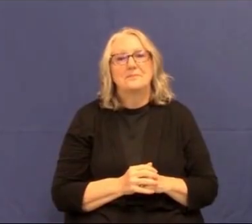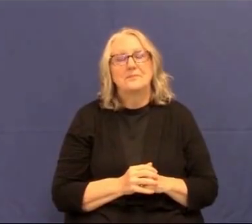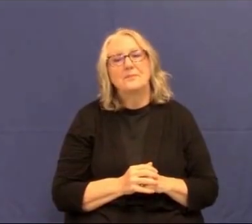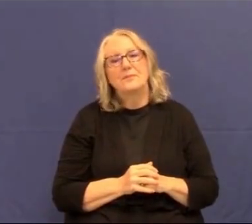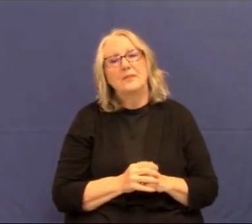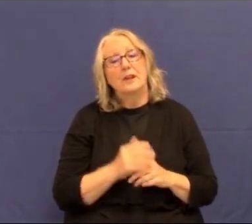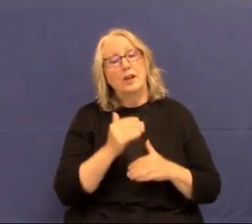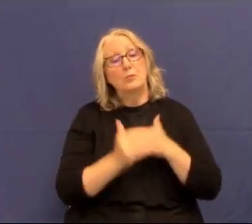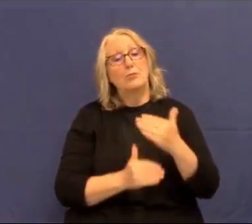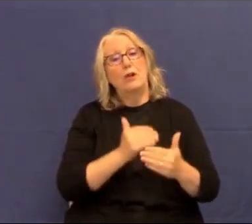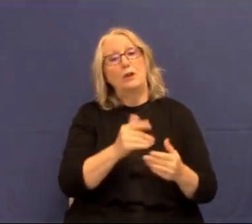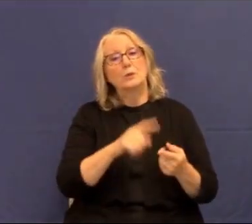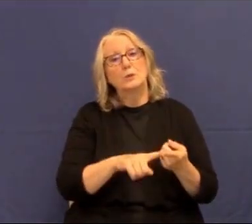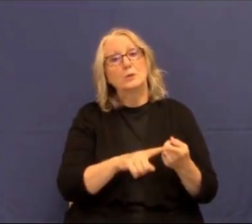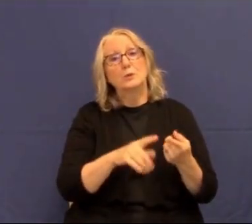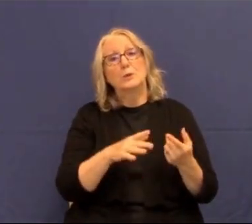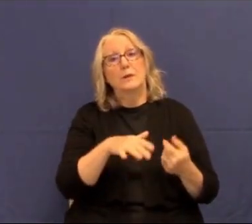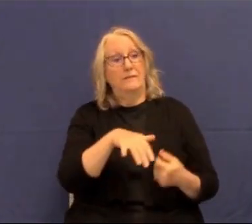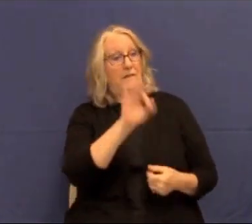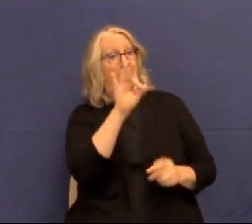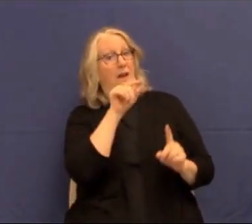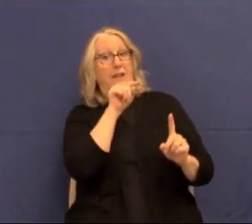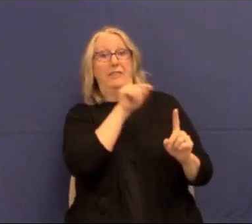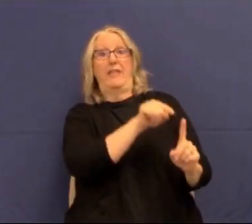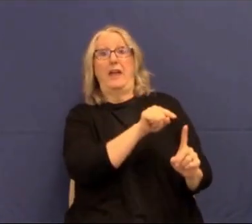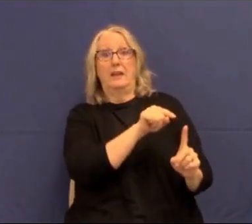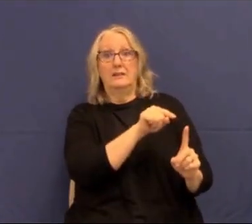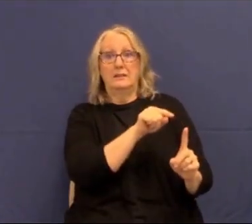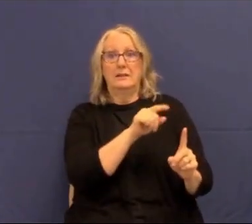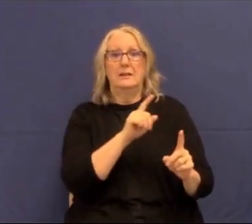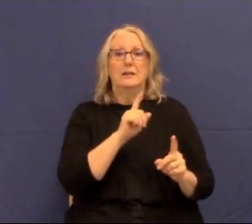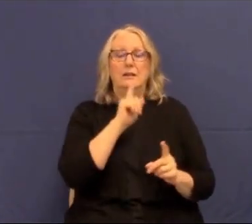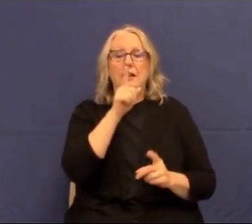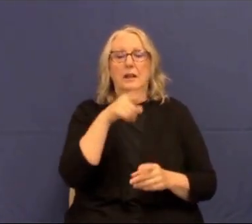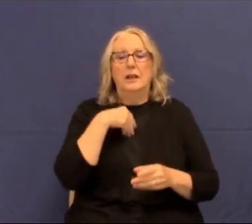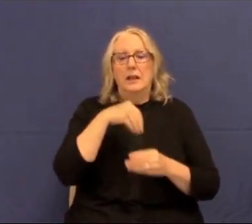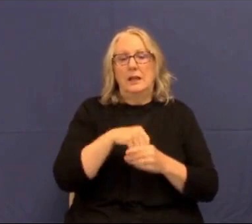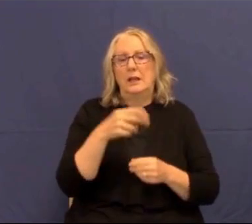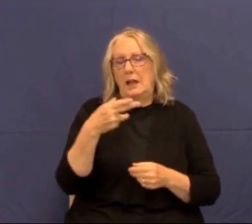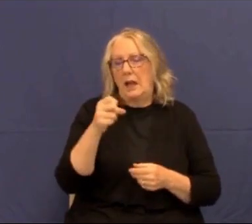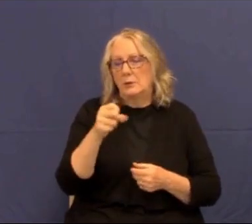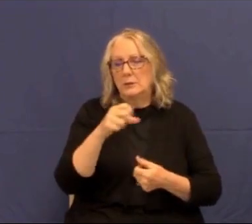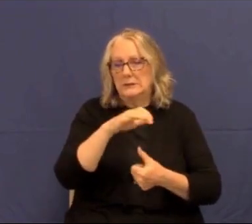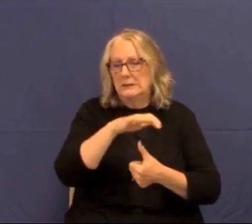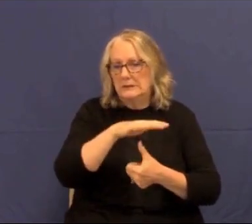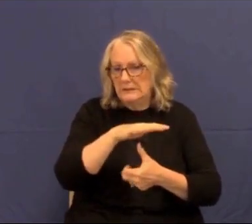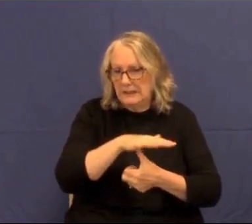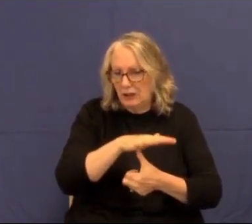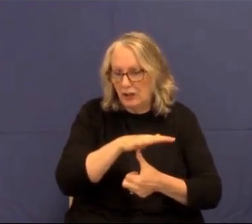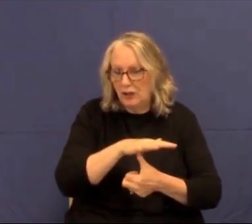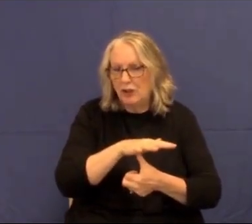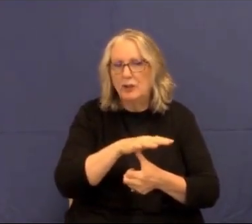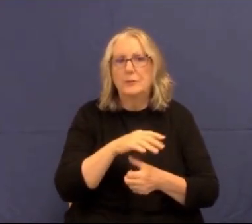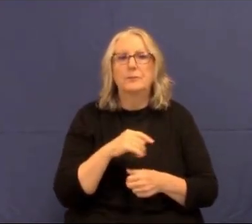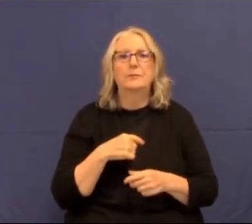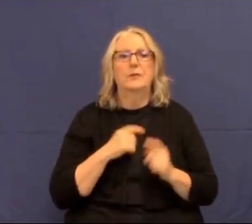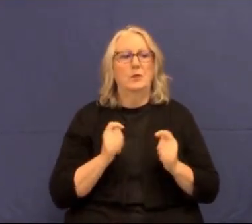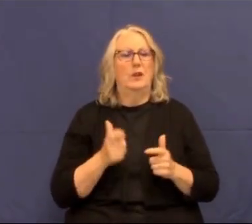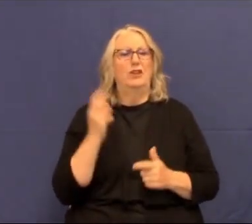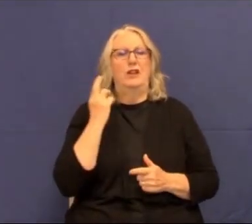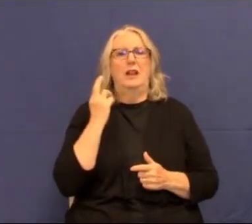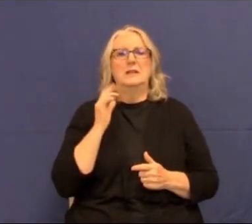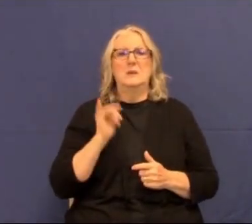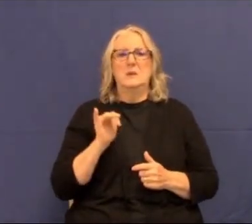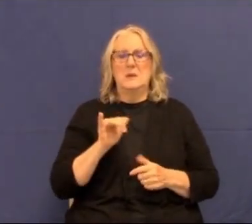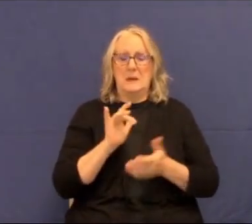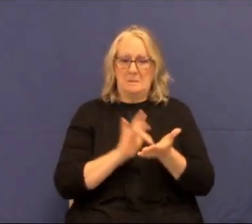Uh, the process of like finding it basically was when I was in high school, when I was a senior. I